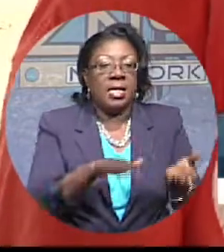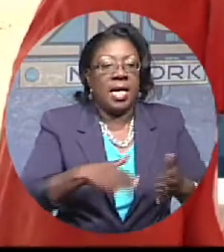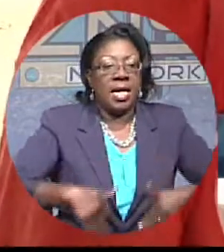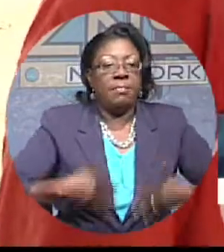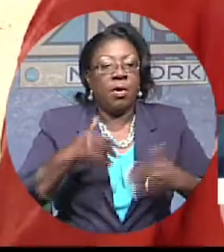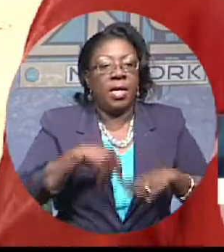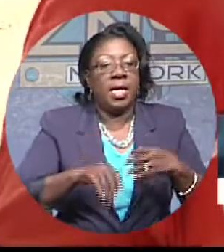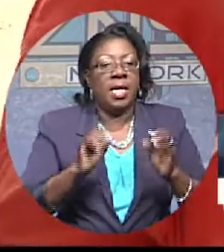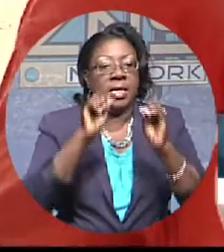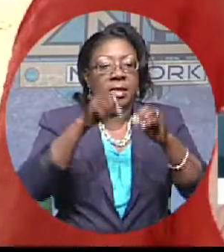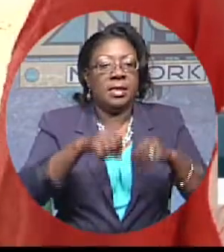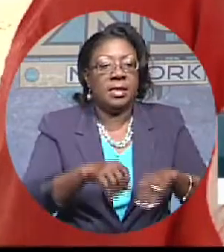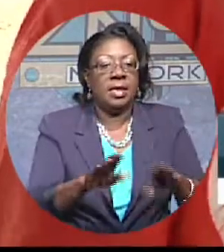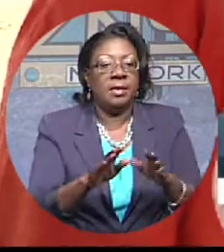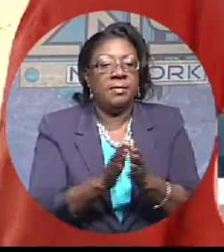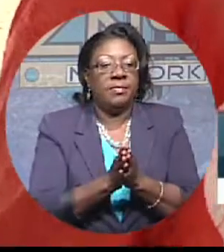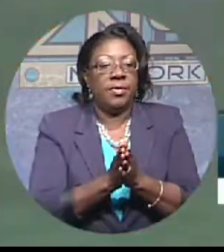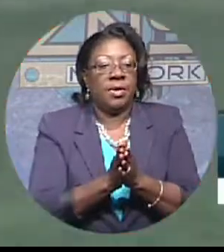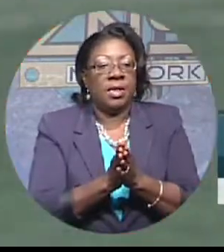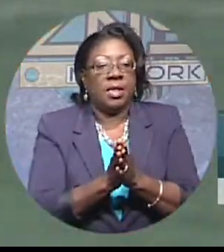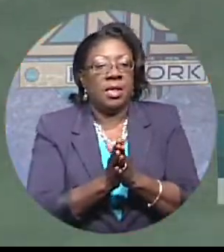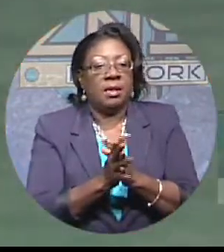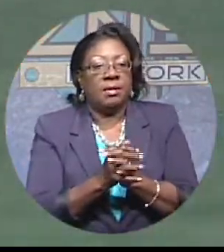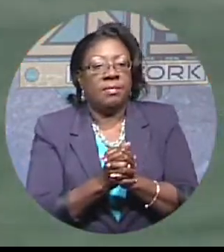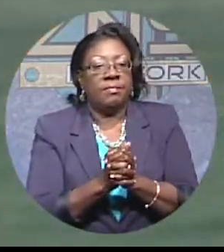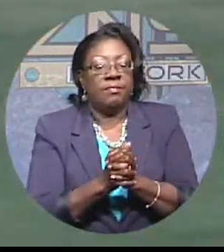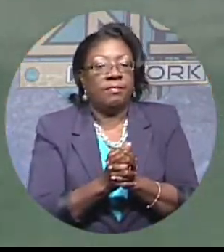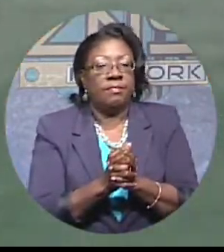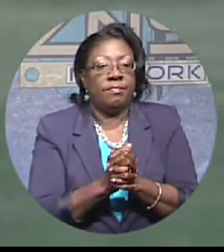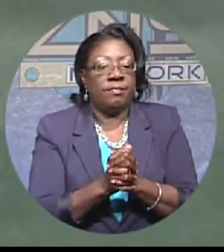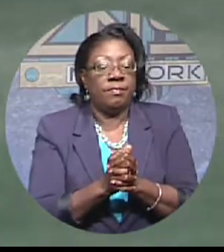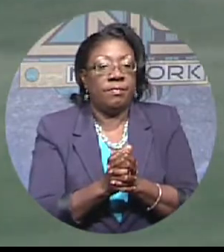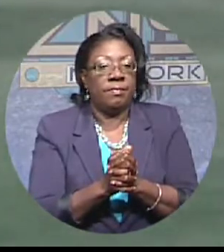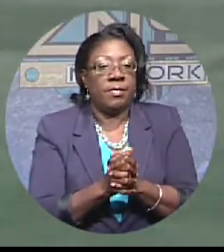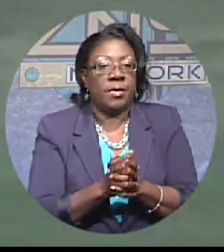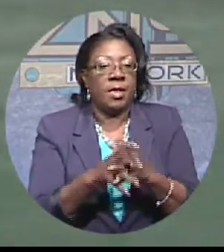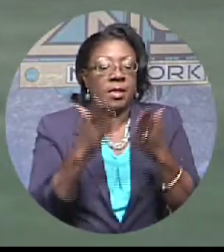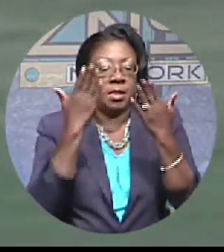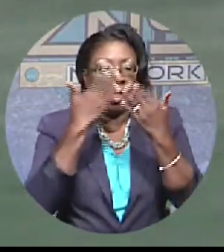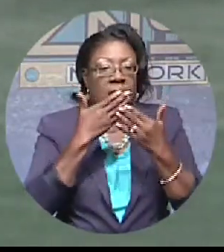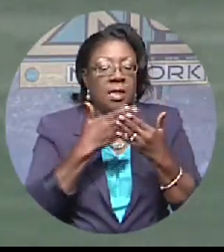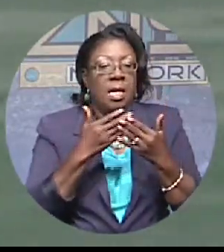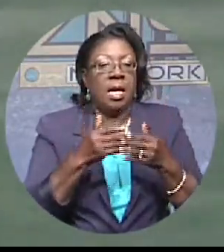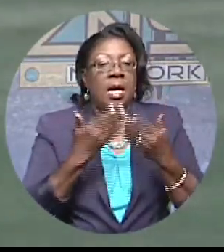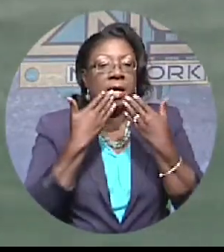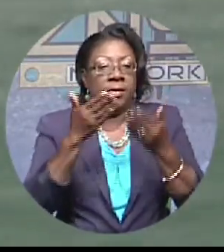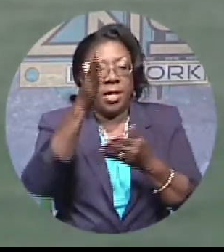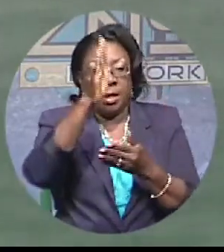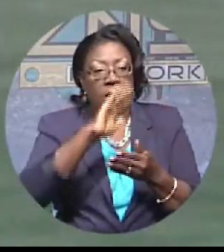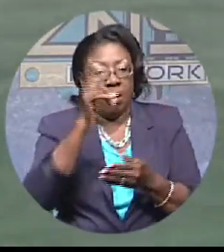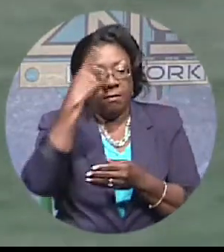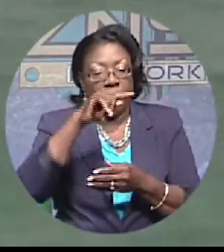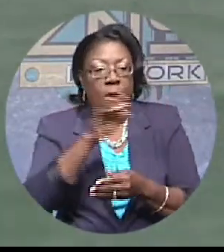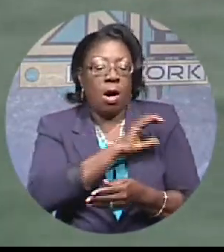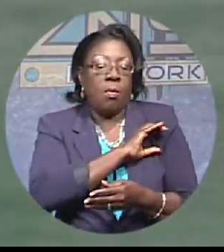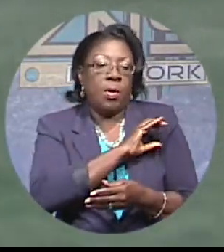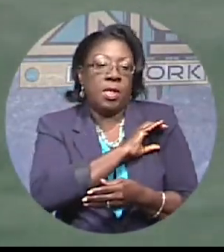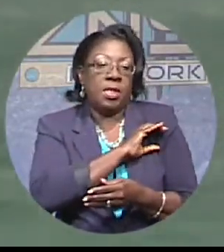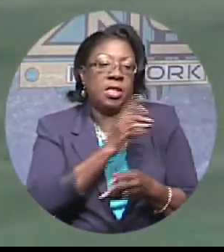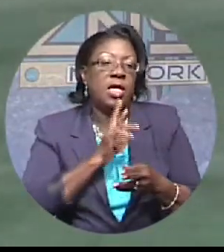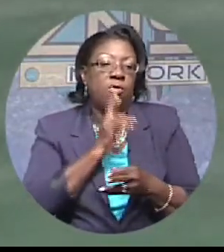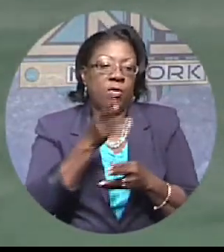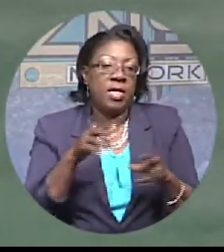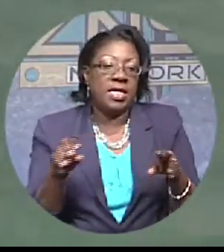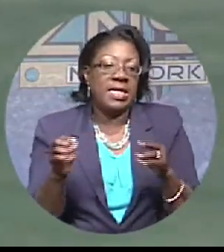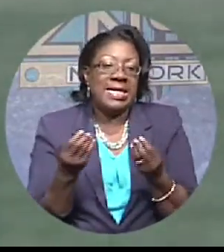in the water, you know, someone knife snapped right away. It's sad. I thank God for our officers. They really did